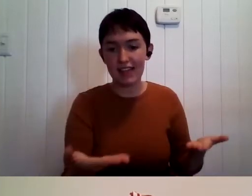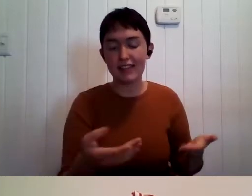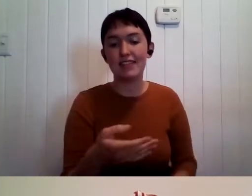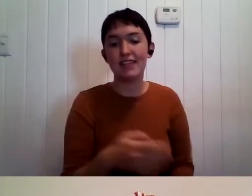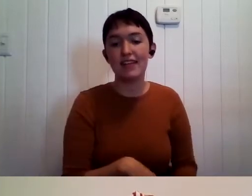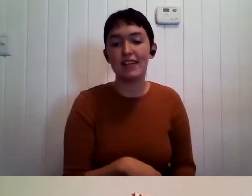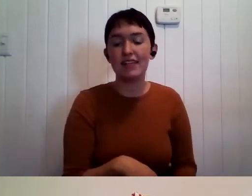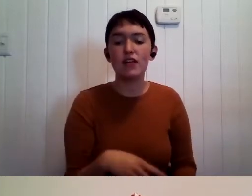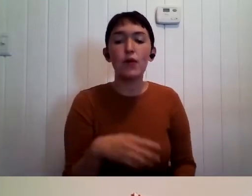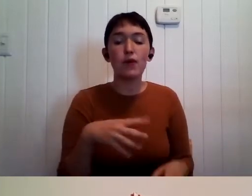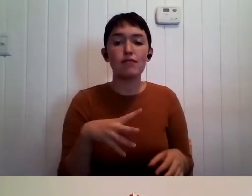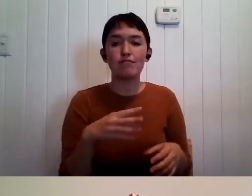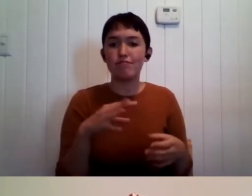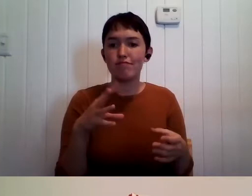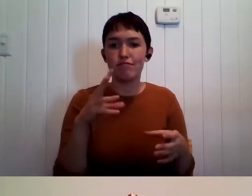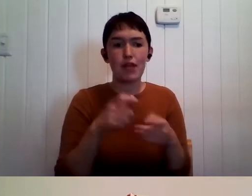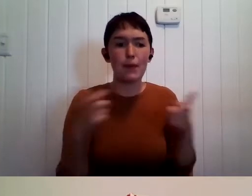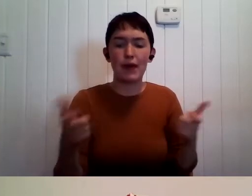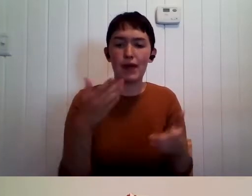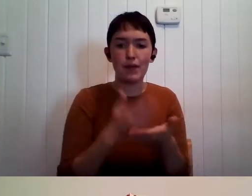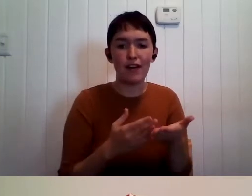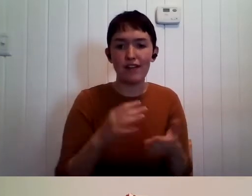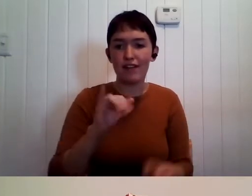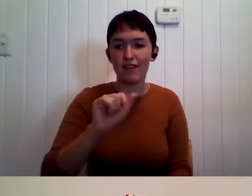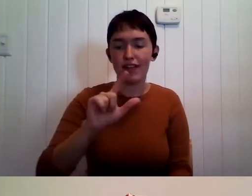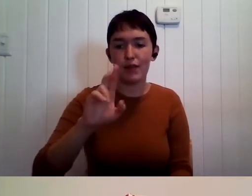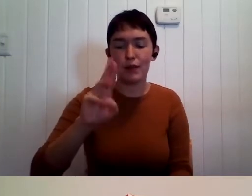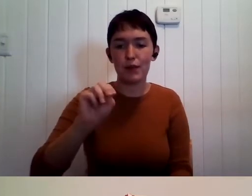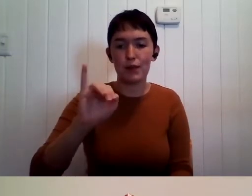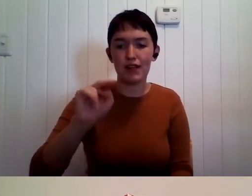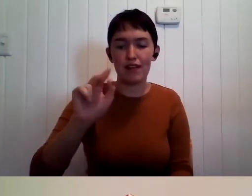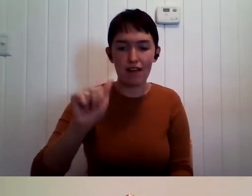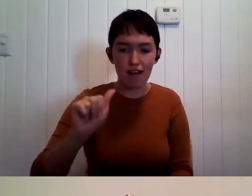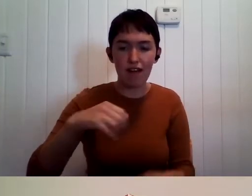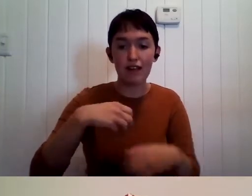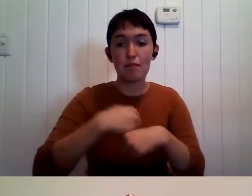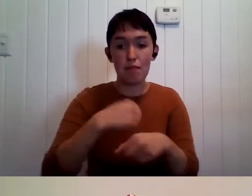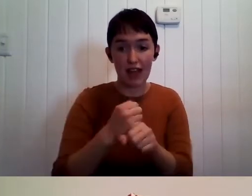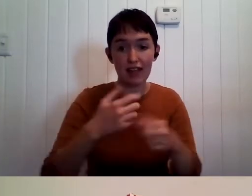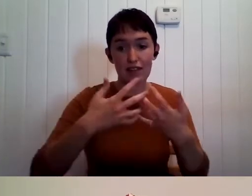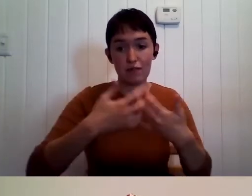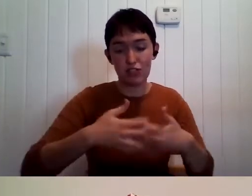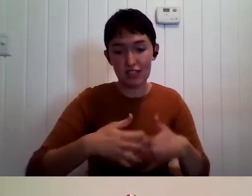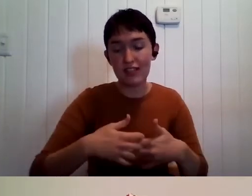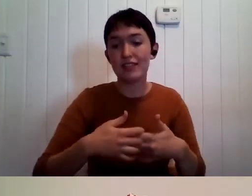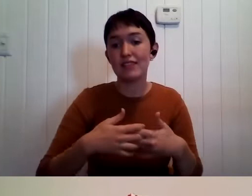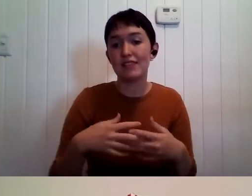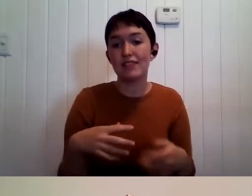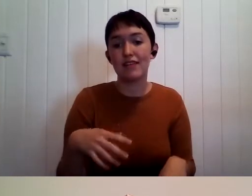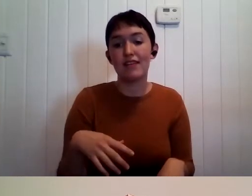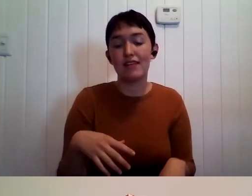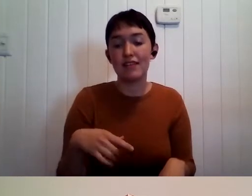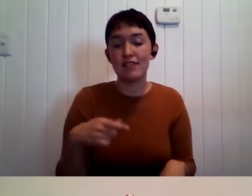making and inventing these sequencing machines, as well as all of the solutions that go into them. And that's how Illumina is sort of this